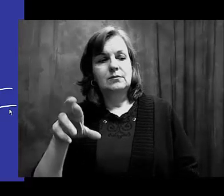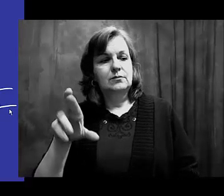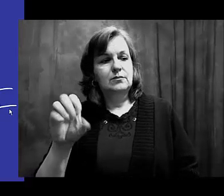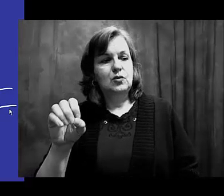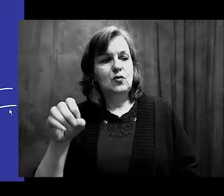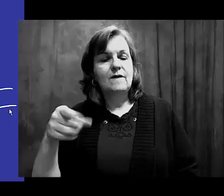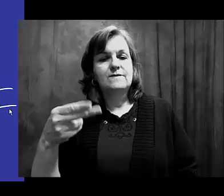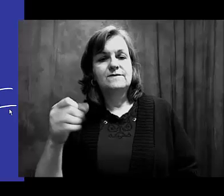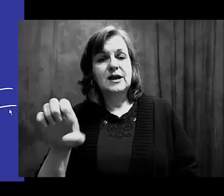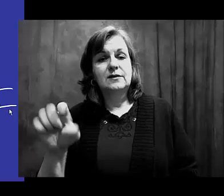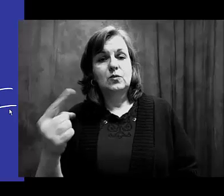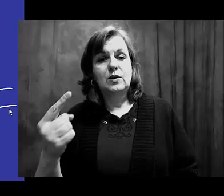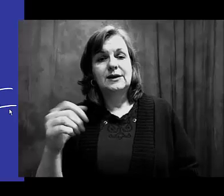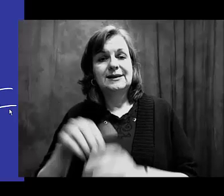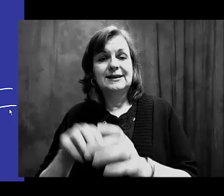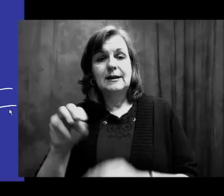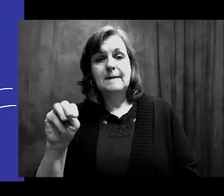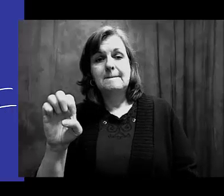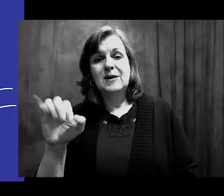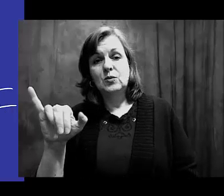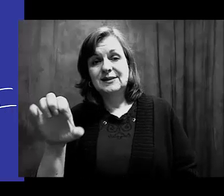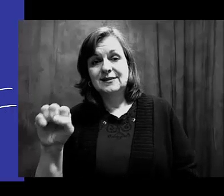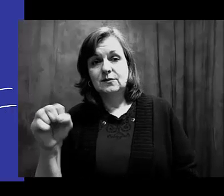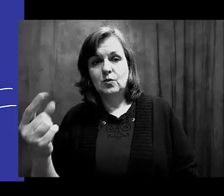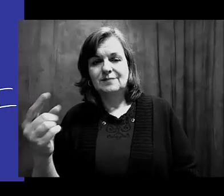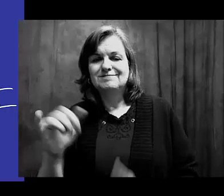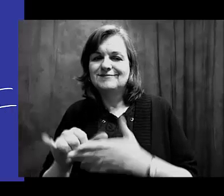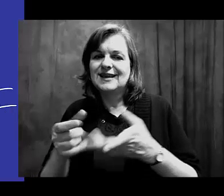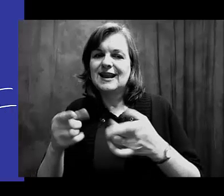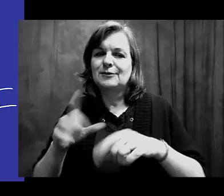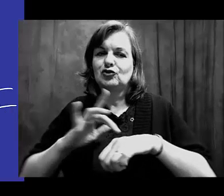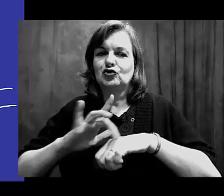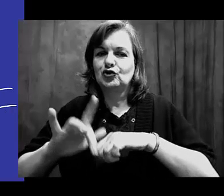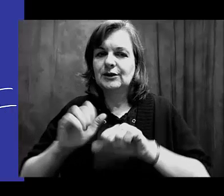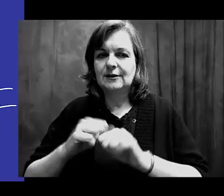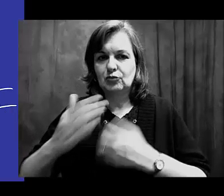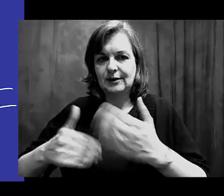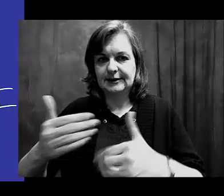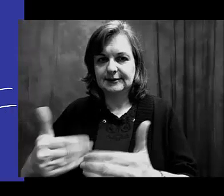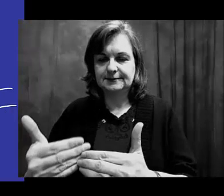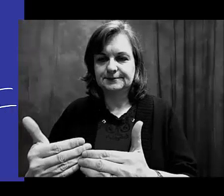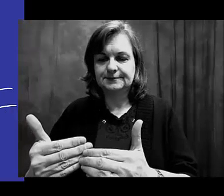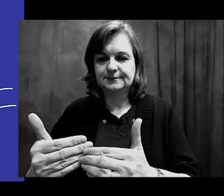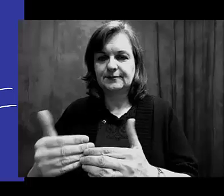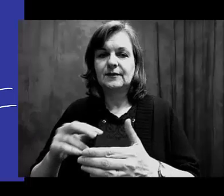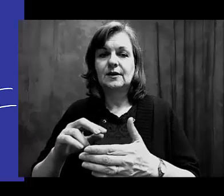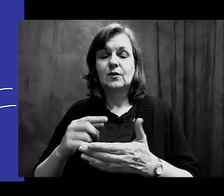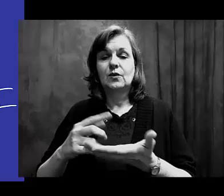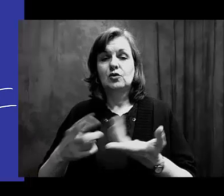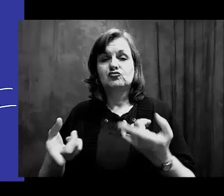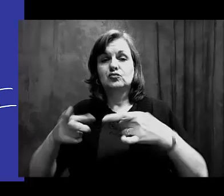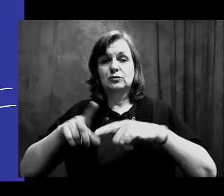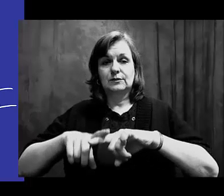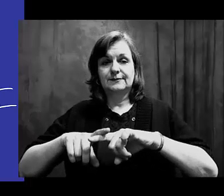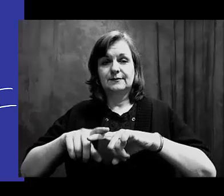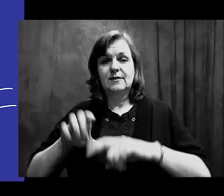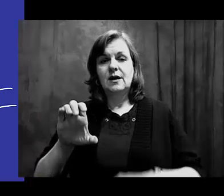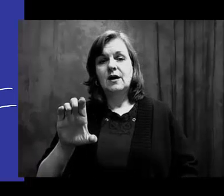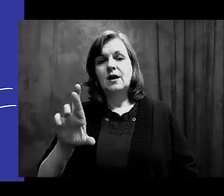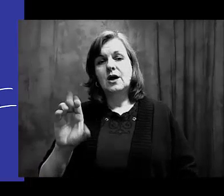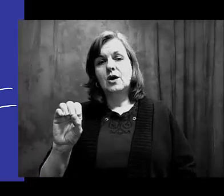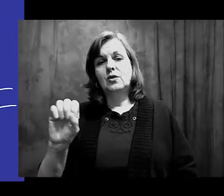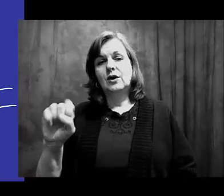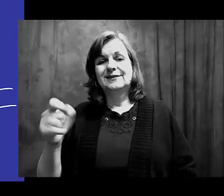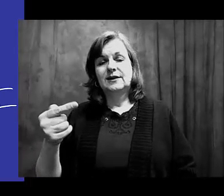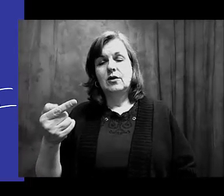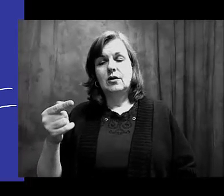So this is happening immediately. And what crossing over means is that we can look at the exchange of genetic